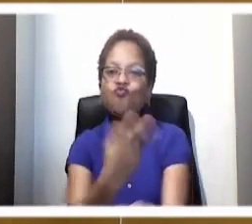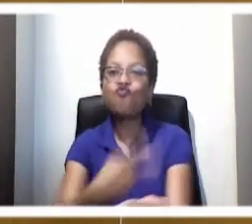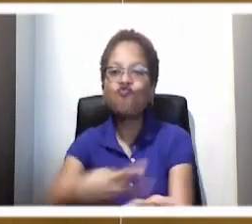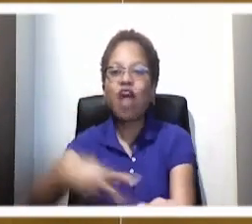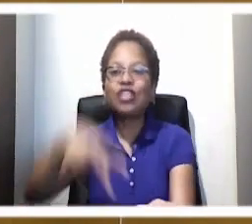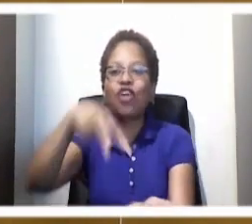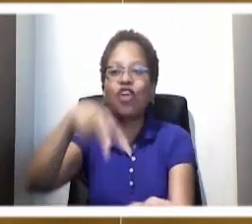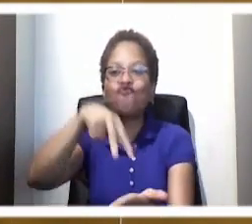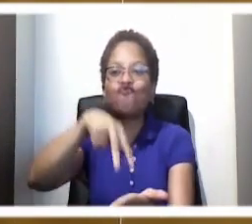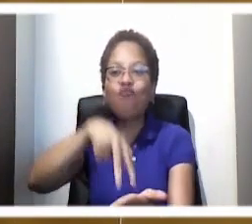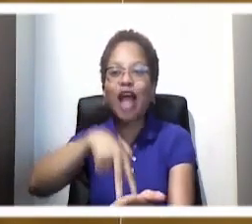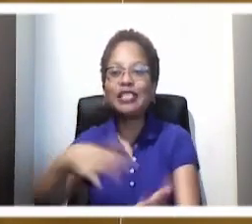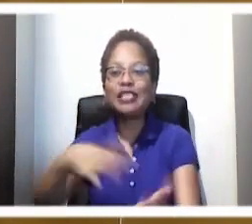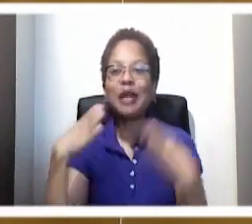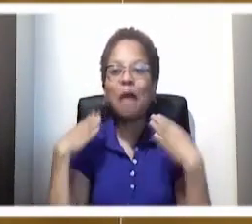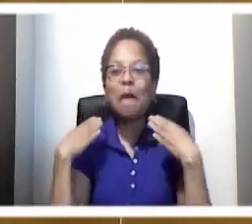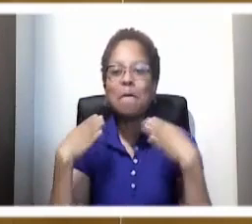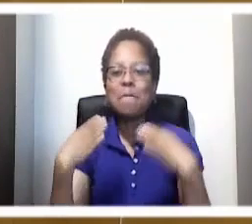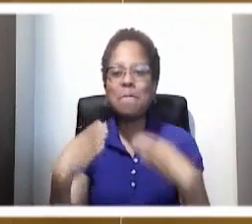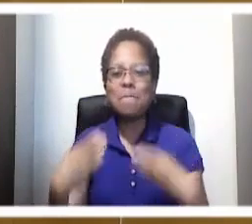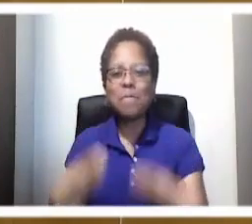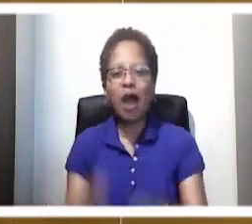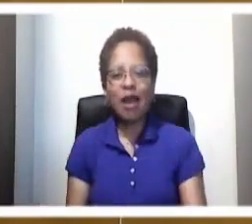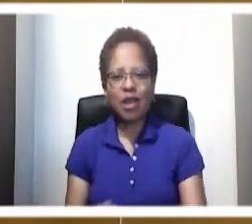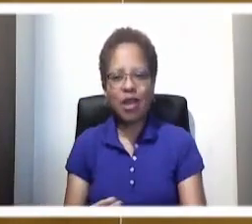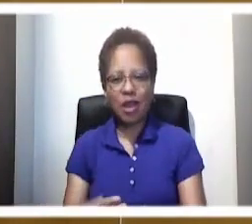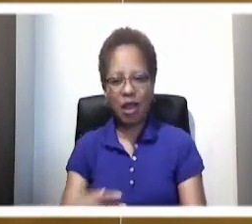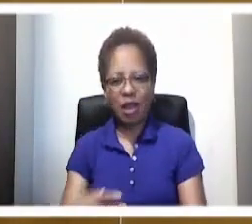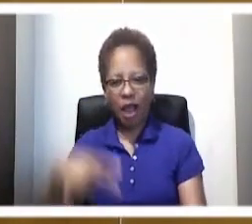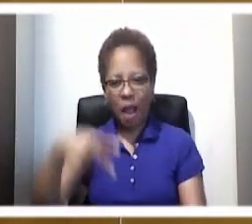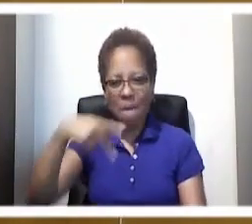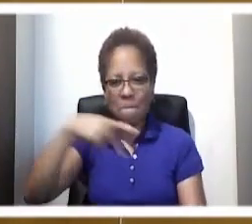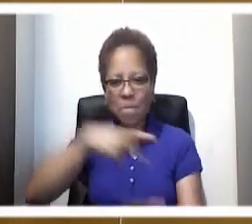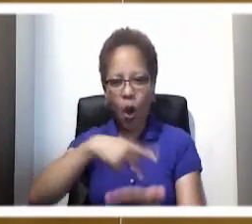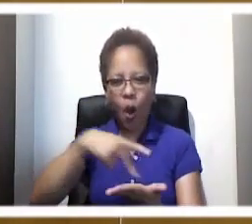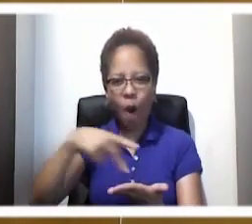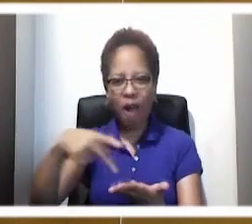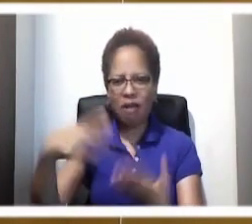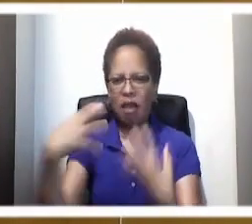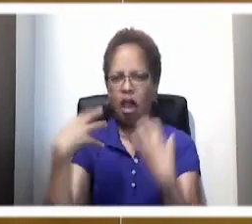And so Paul is confident in the midst of suffering.